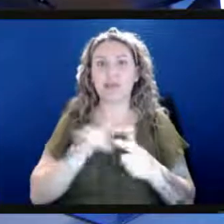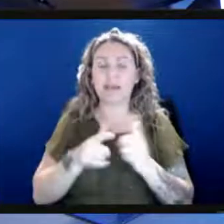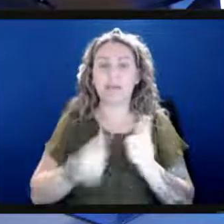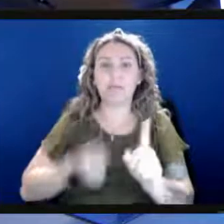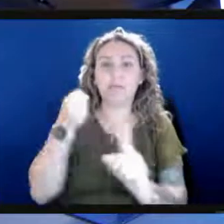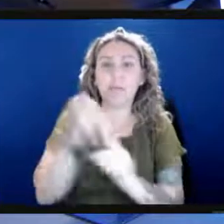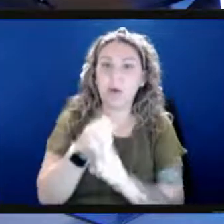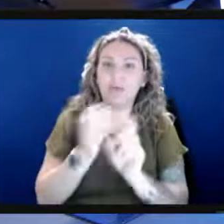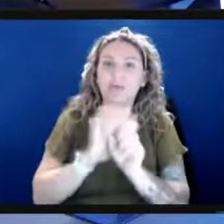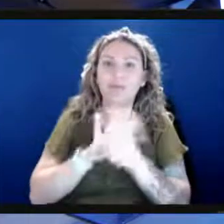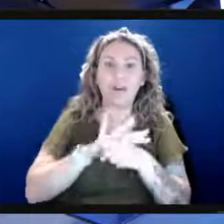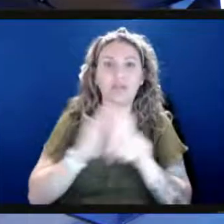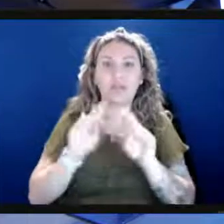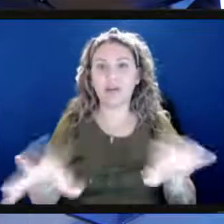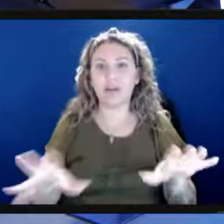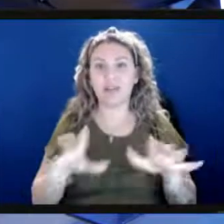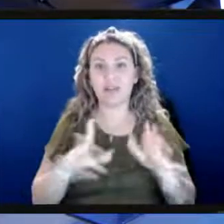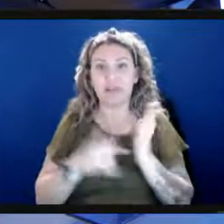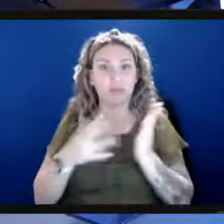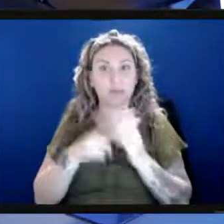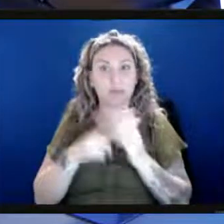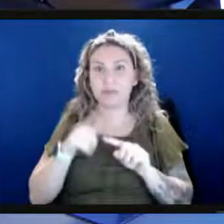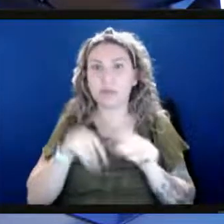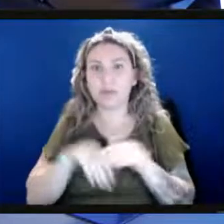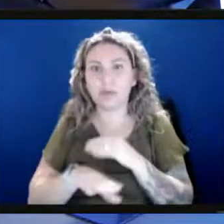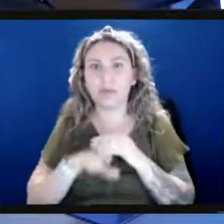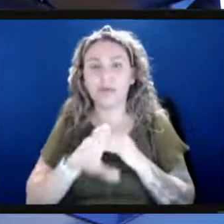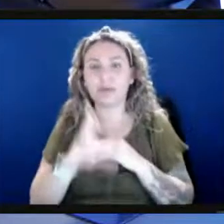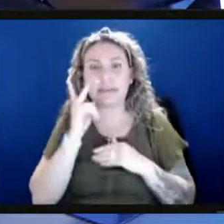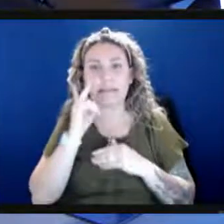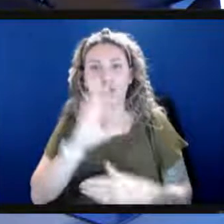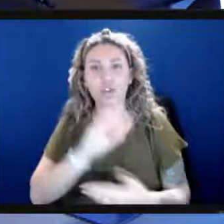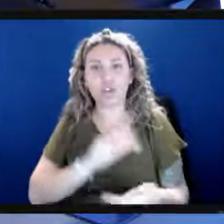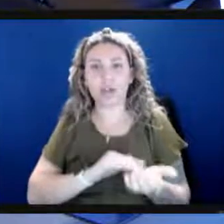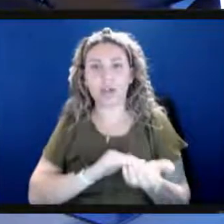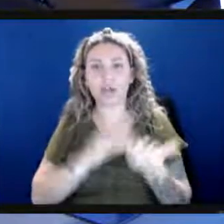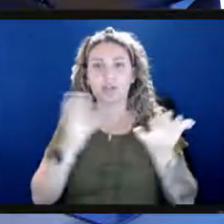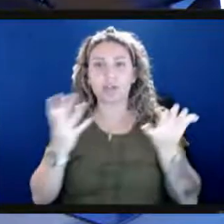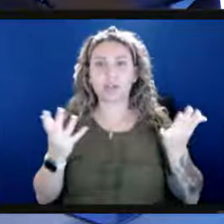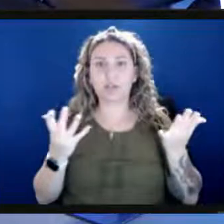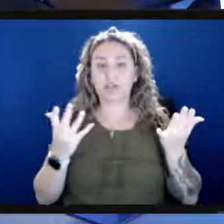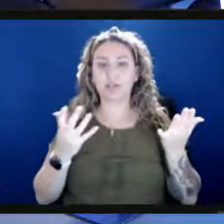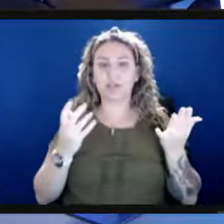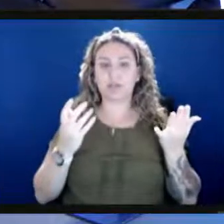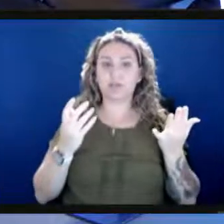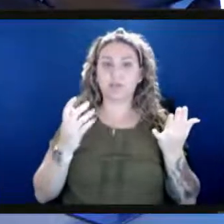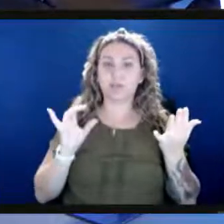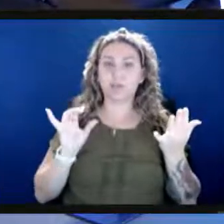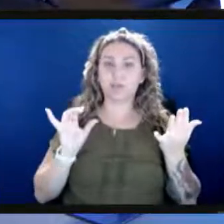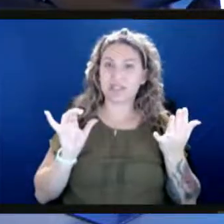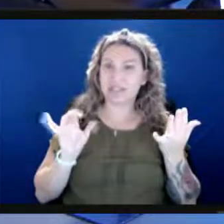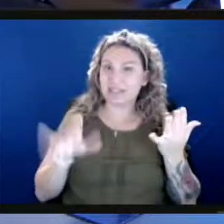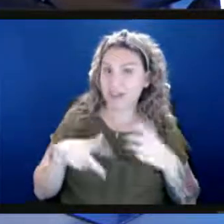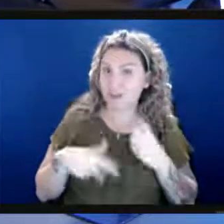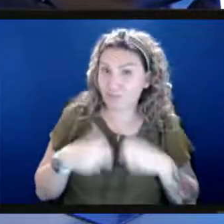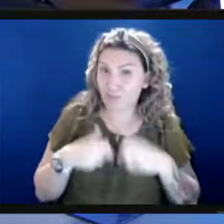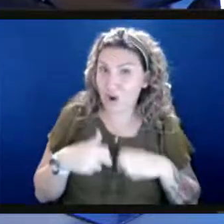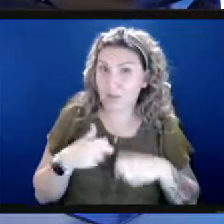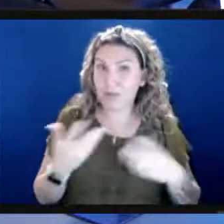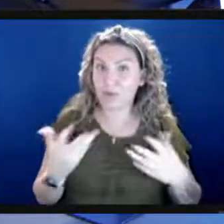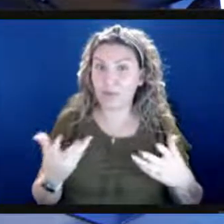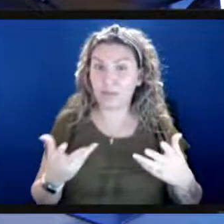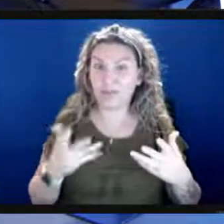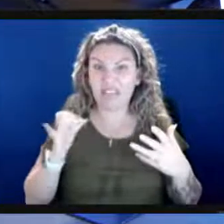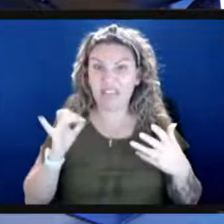and sometimes you can't even get in to see your doctor. Was that a problem? Did that exacerbate,